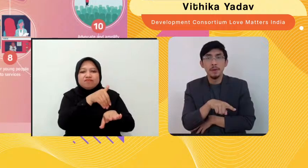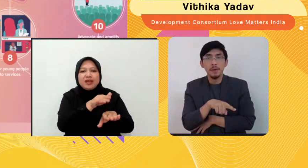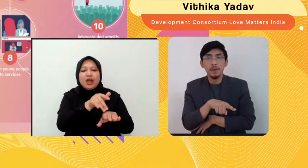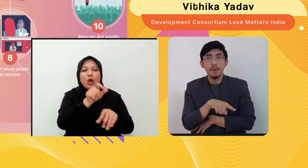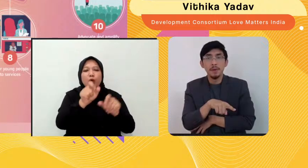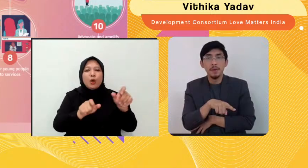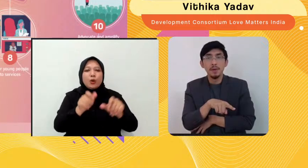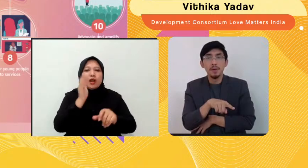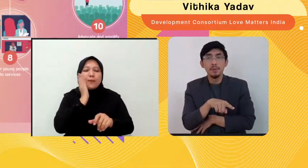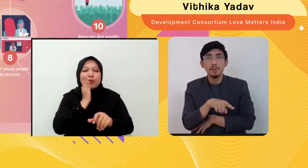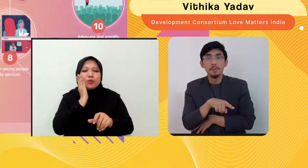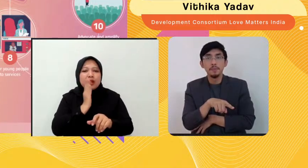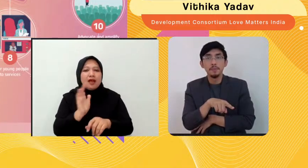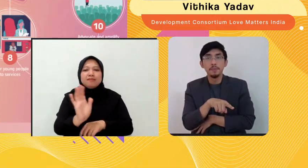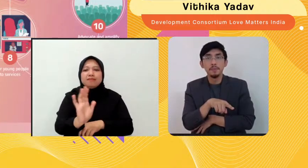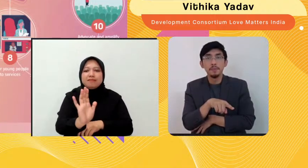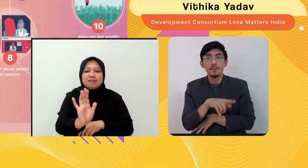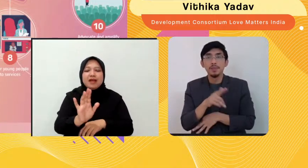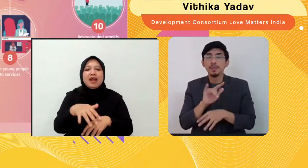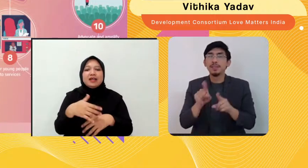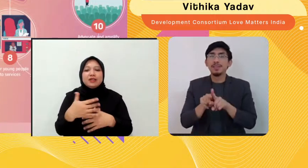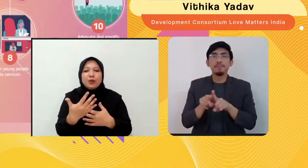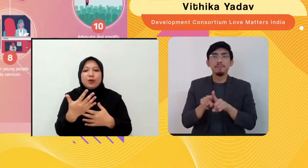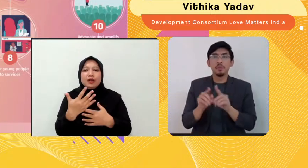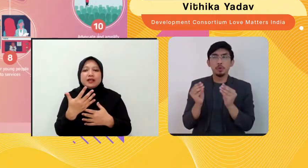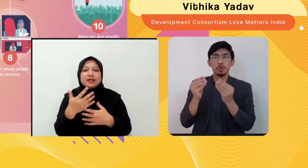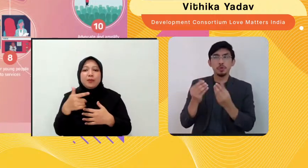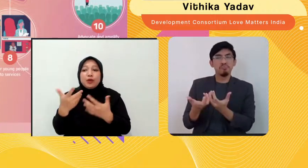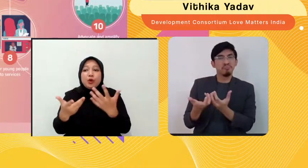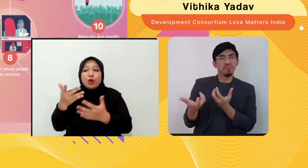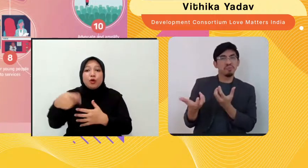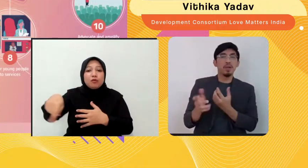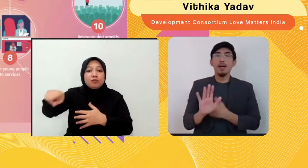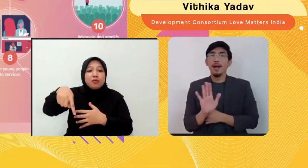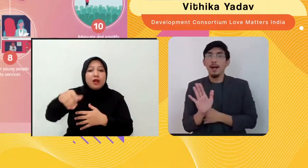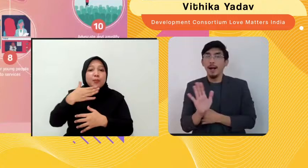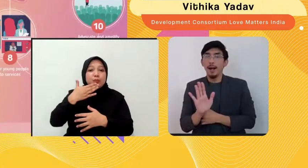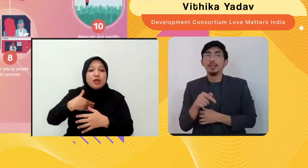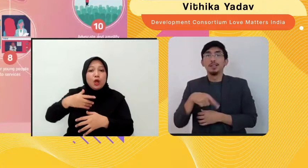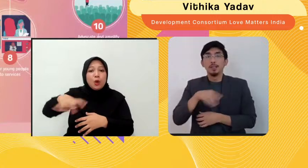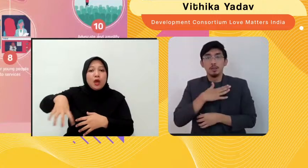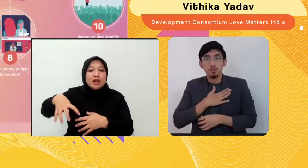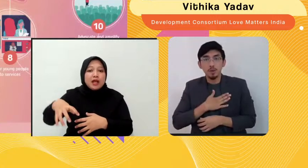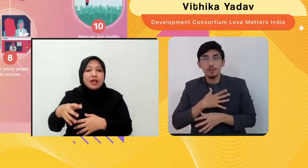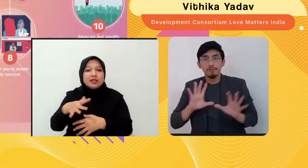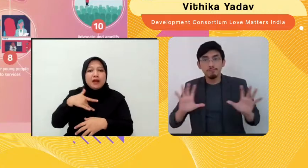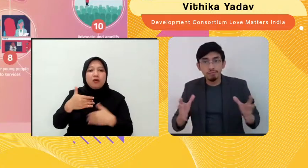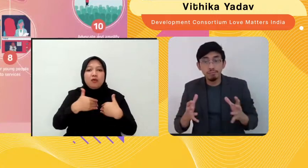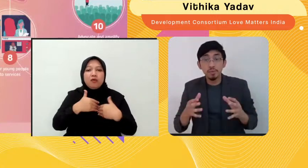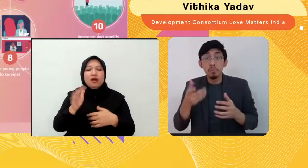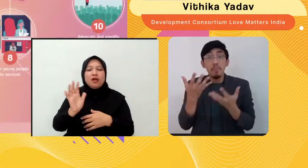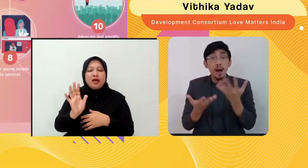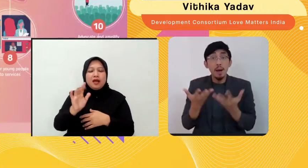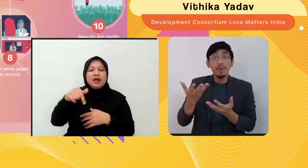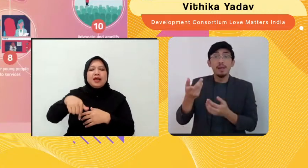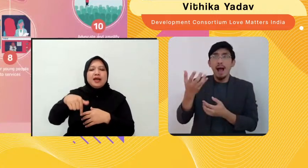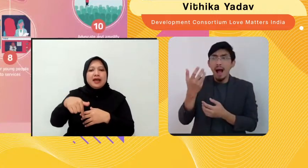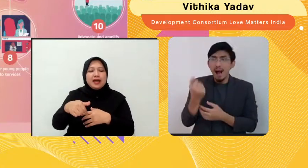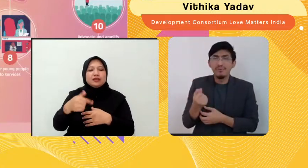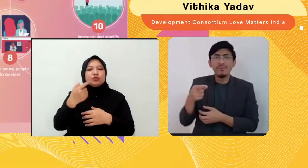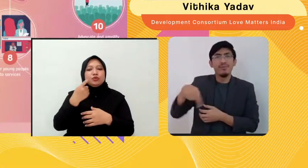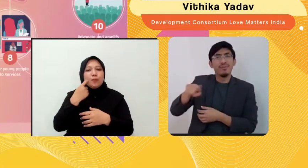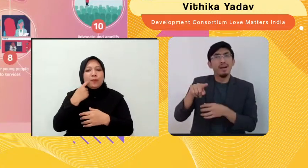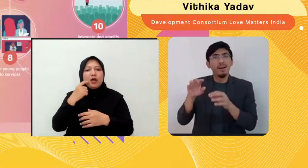to reproduce or only to have families. And the complexity of relationships and sexual relationships and negotiation and communication